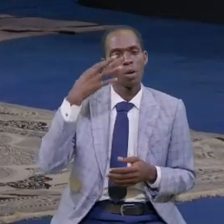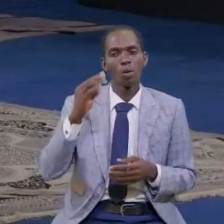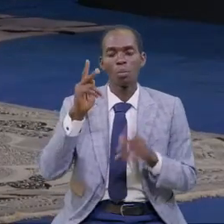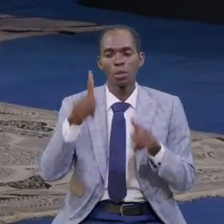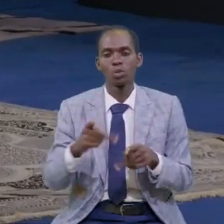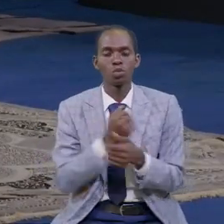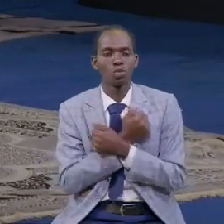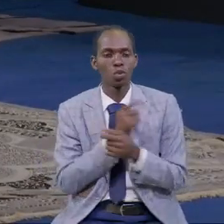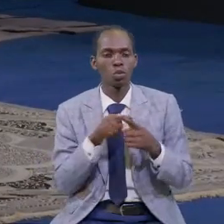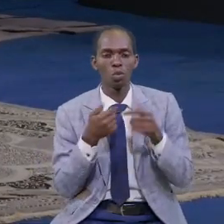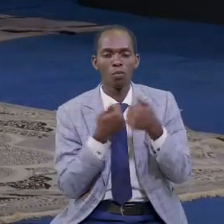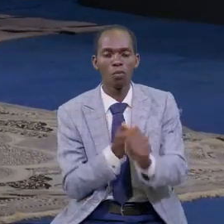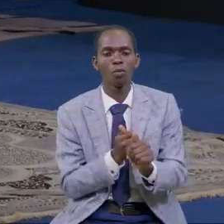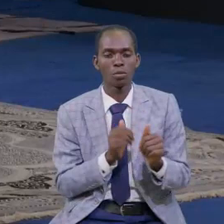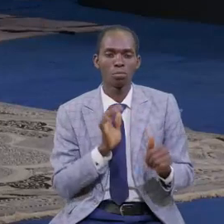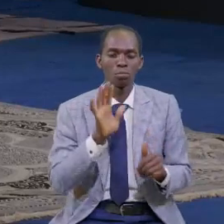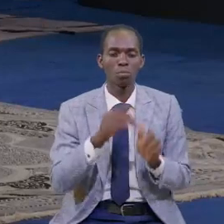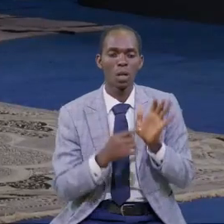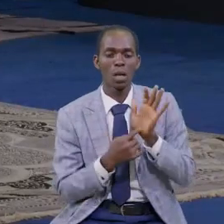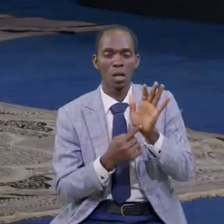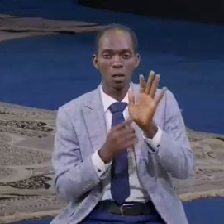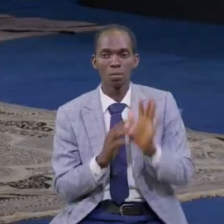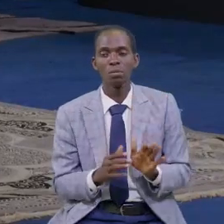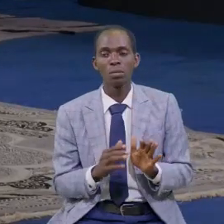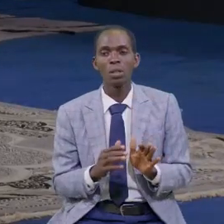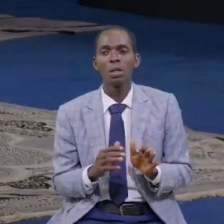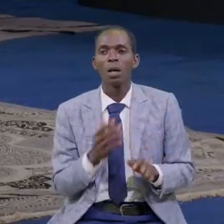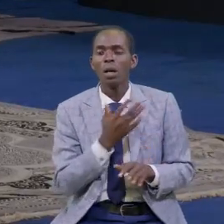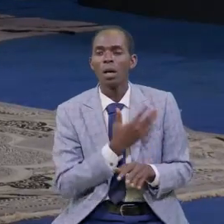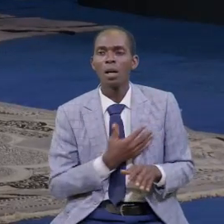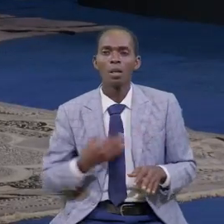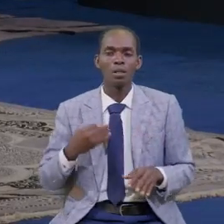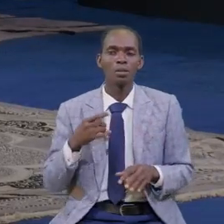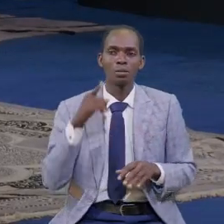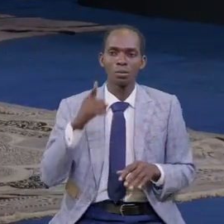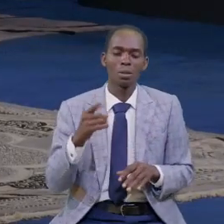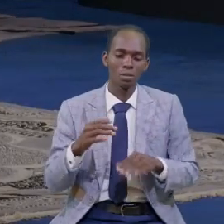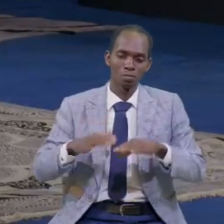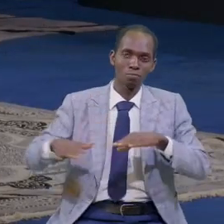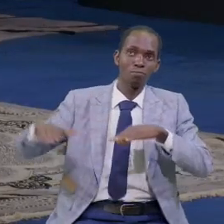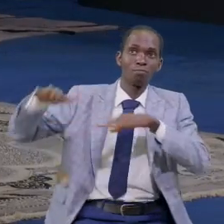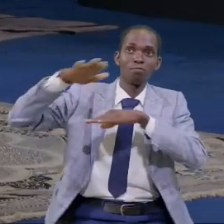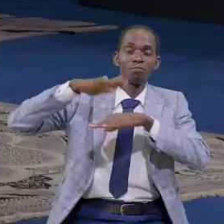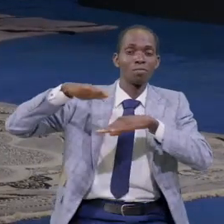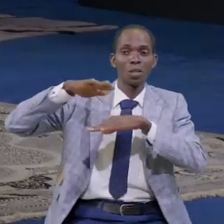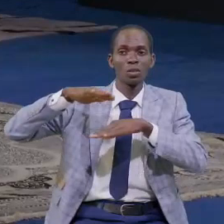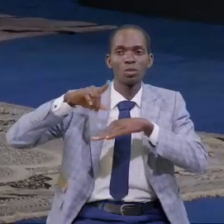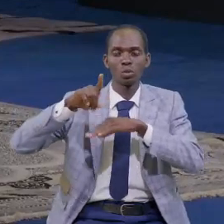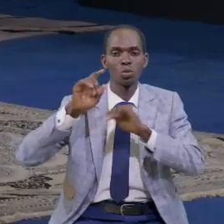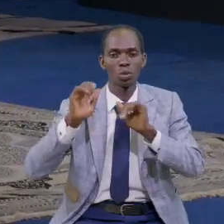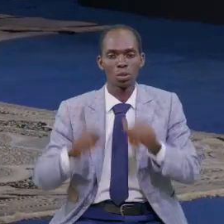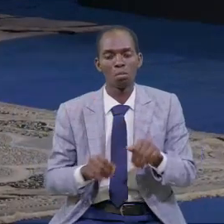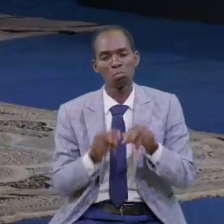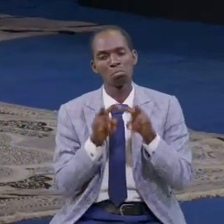of evil under the carpet. And then above the carpet, they can look as nice as